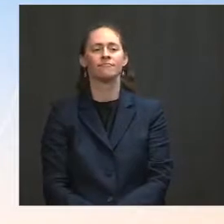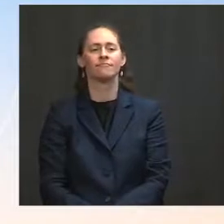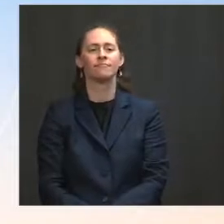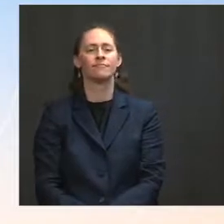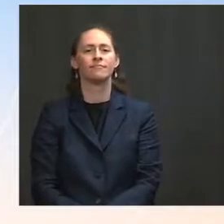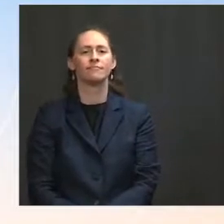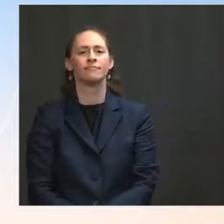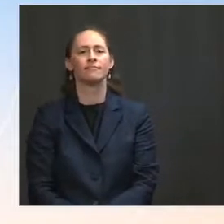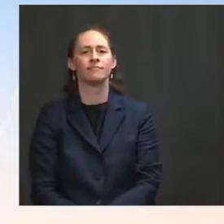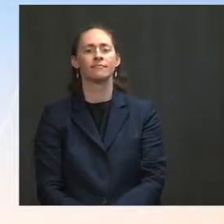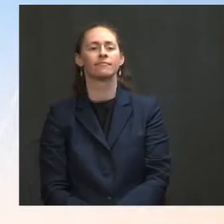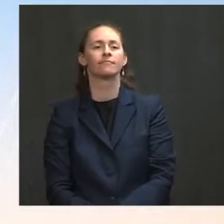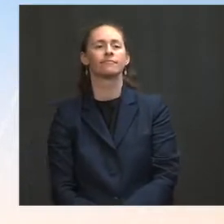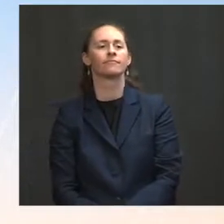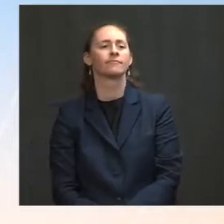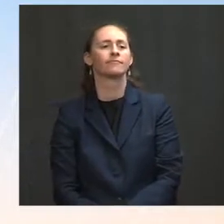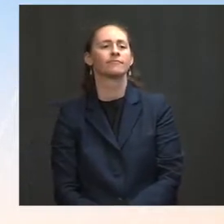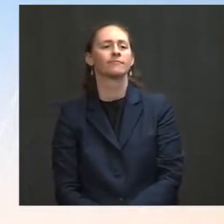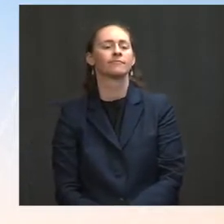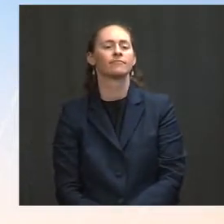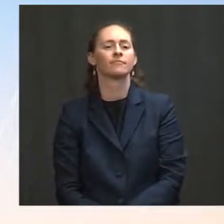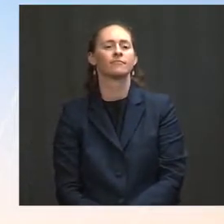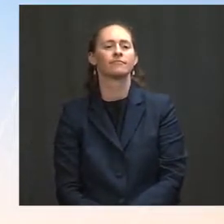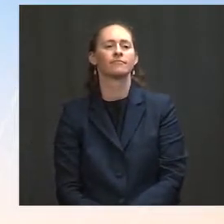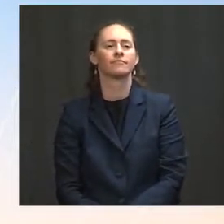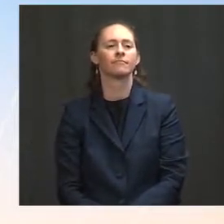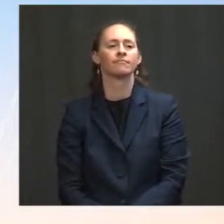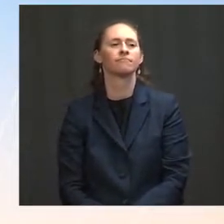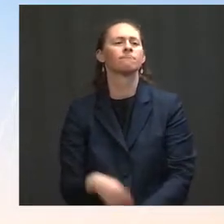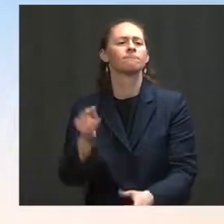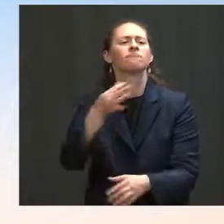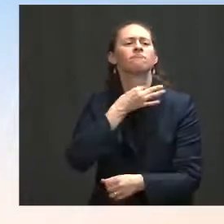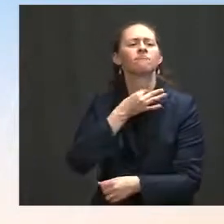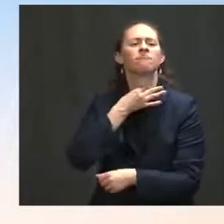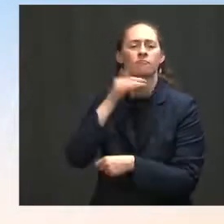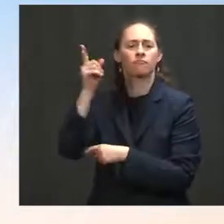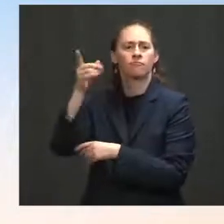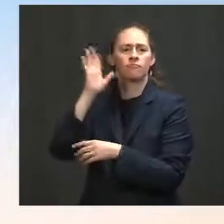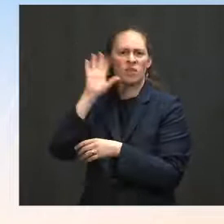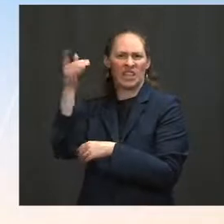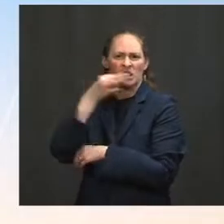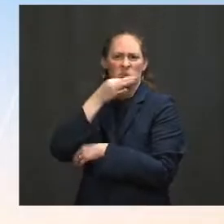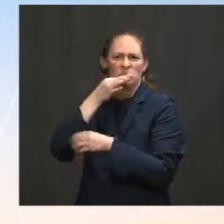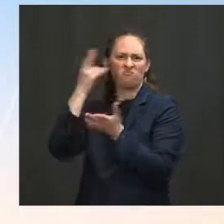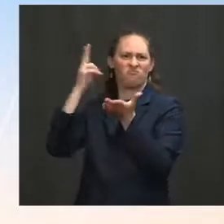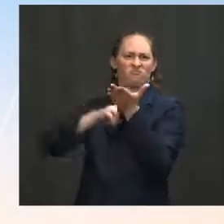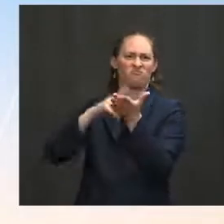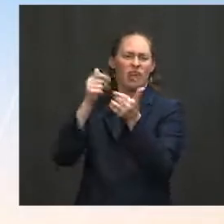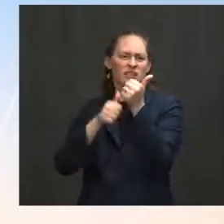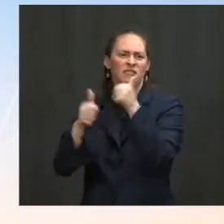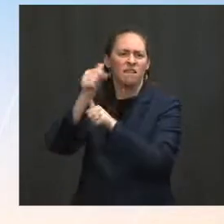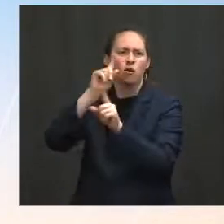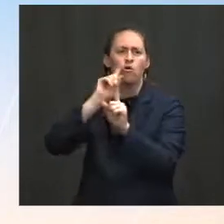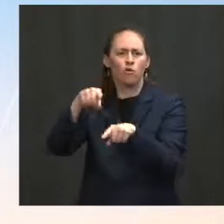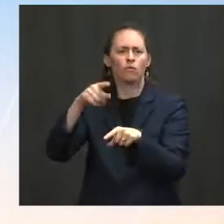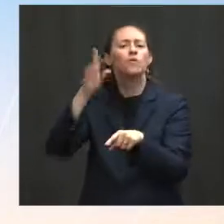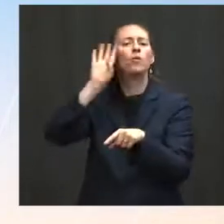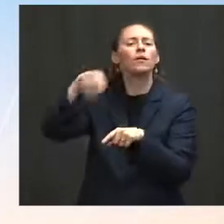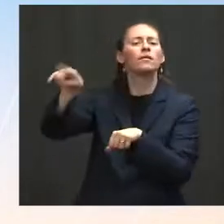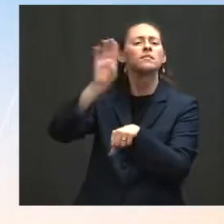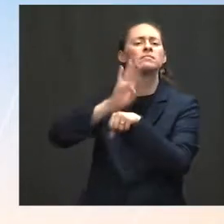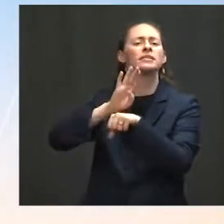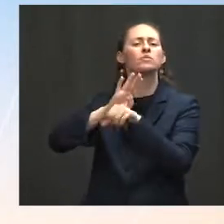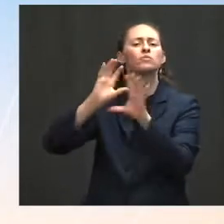Just on the EO that the president is about to sign, we've seen some of the business groups that, while not often the